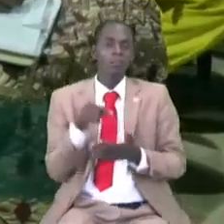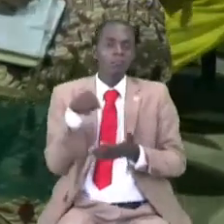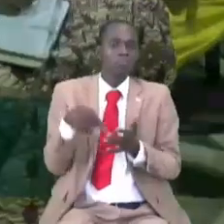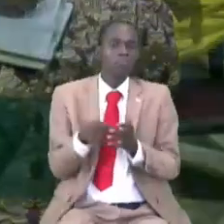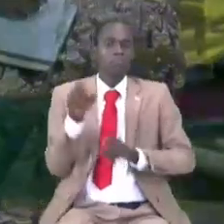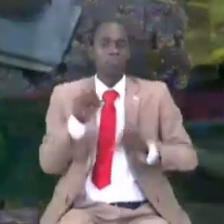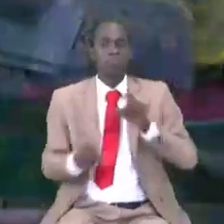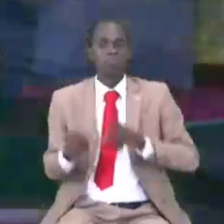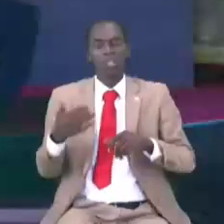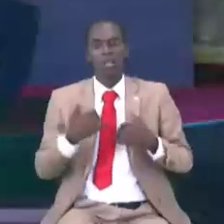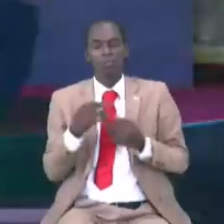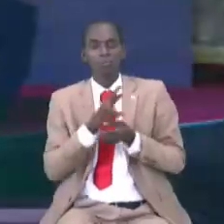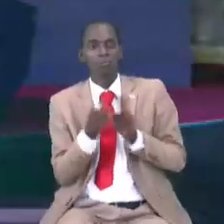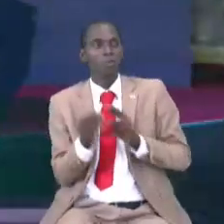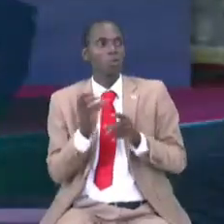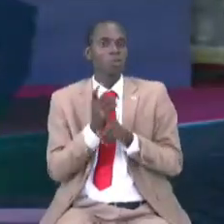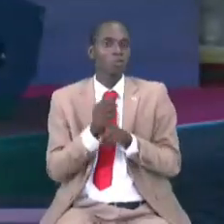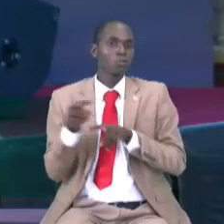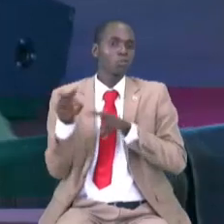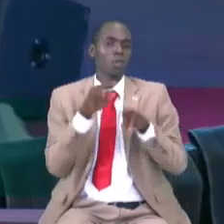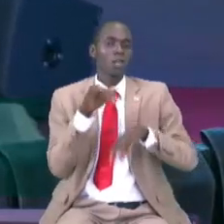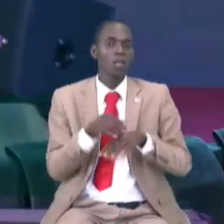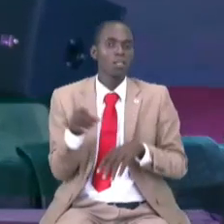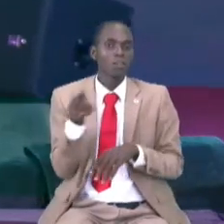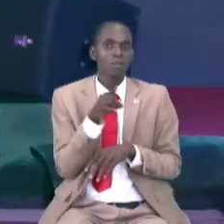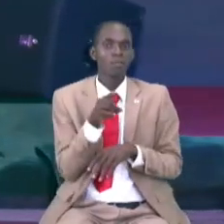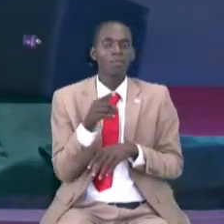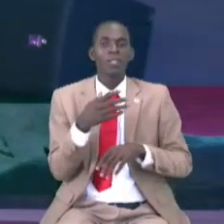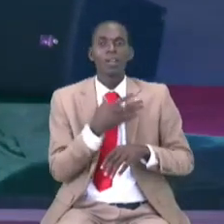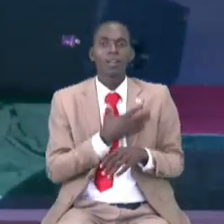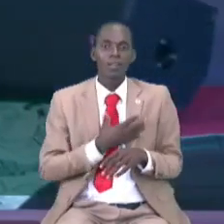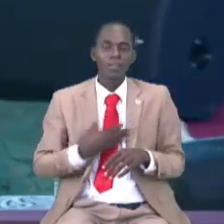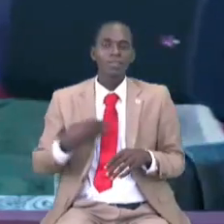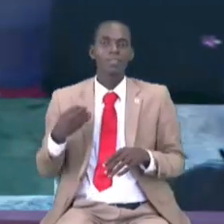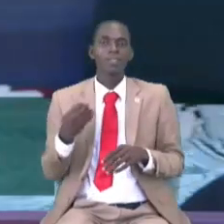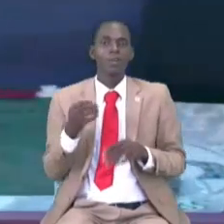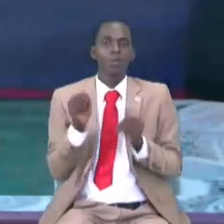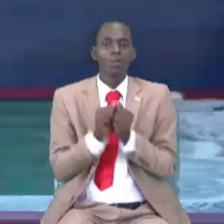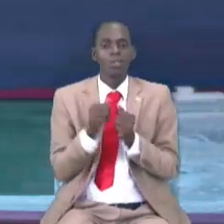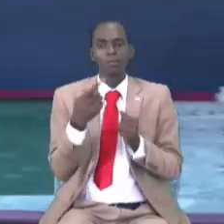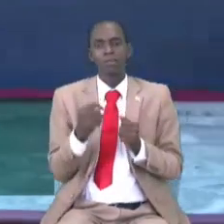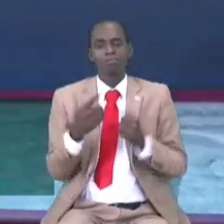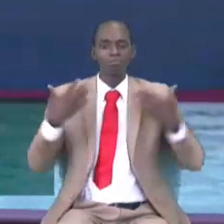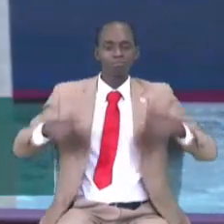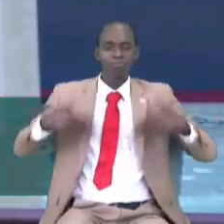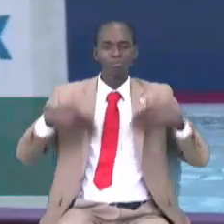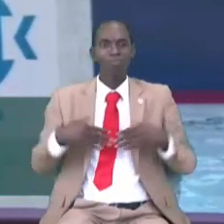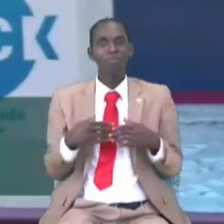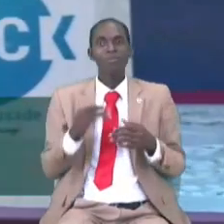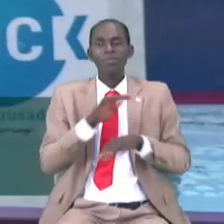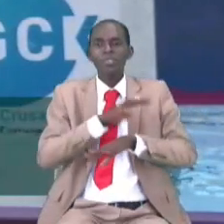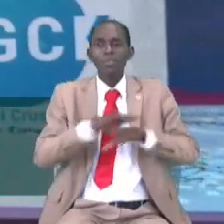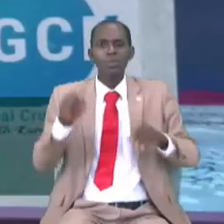black with a sackcloth. What do you think, Jonah? He didn't have to ask Jonah. Why? Because God has